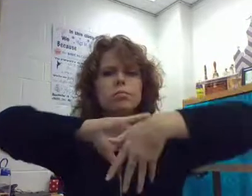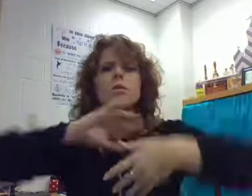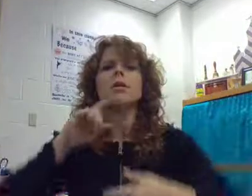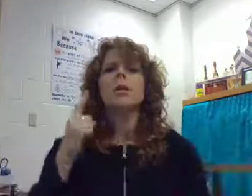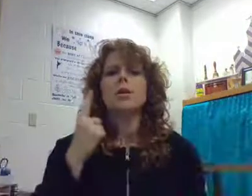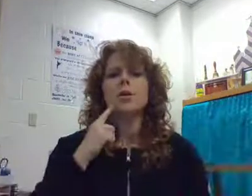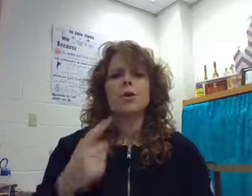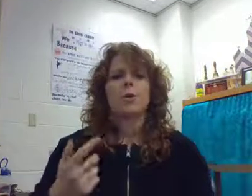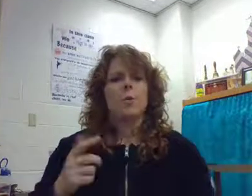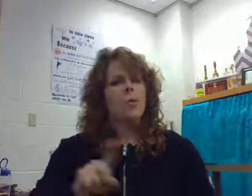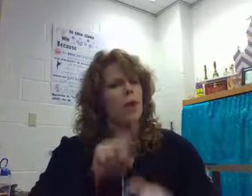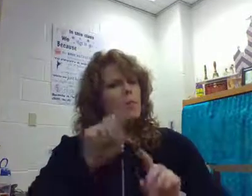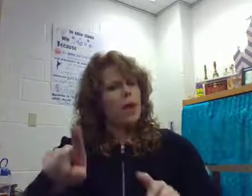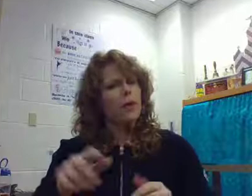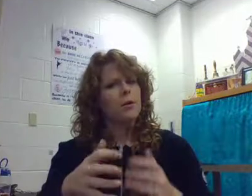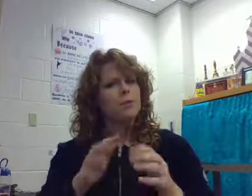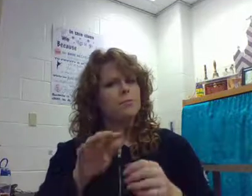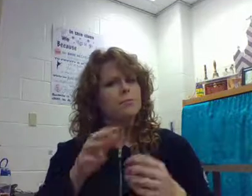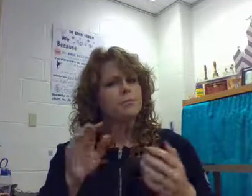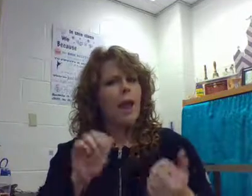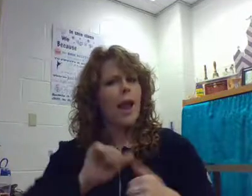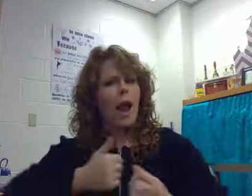from one to another.